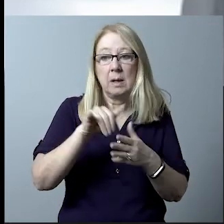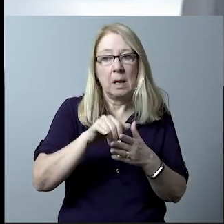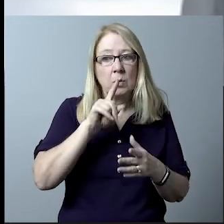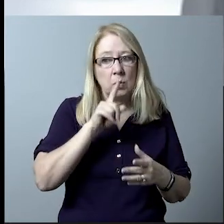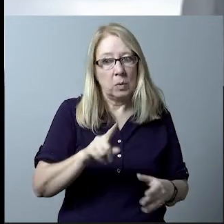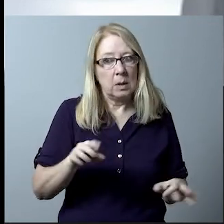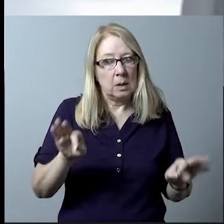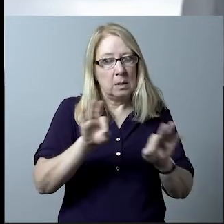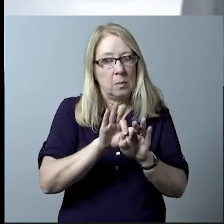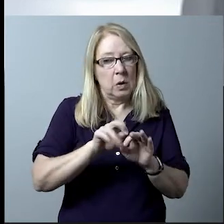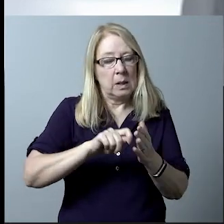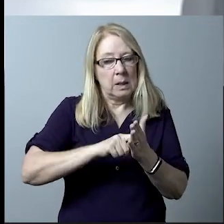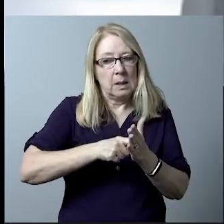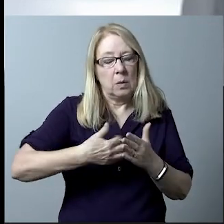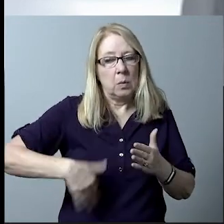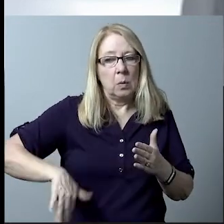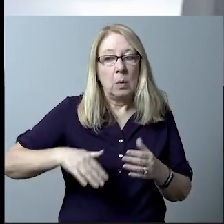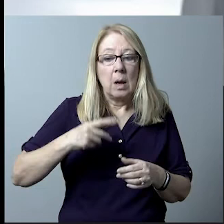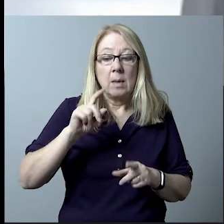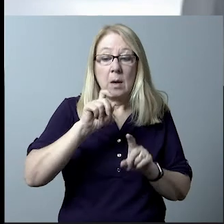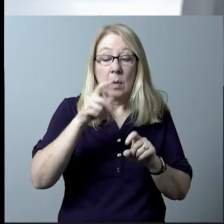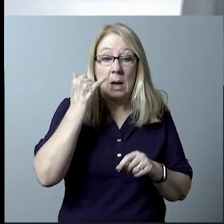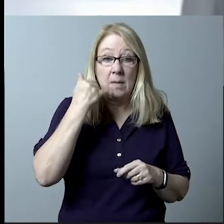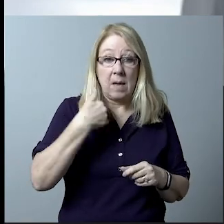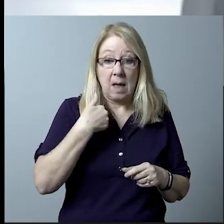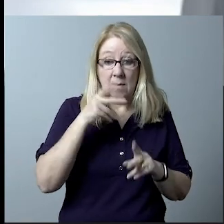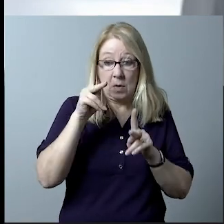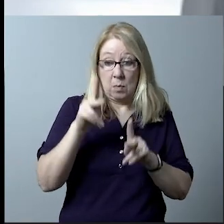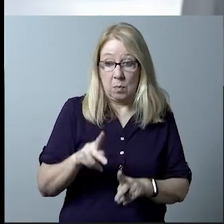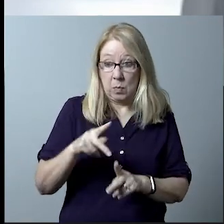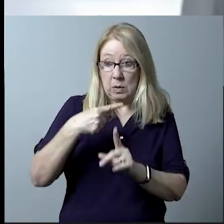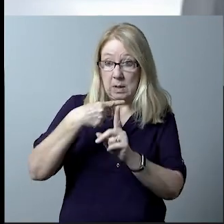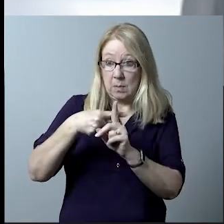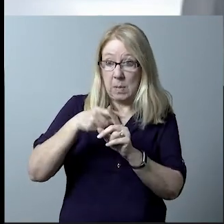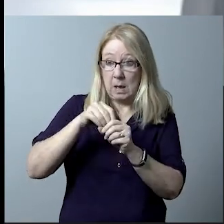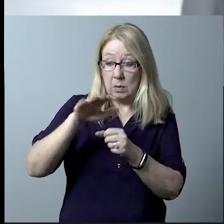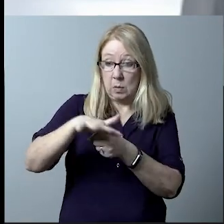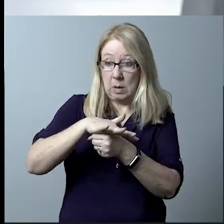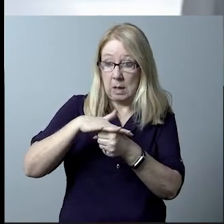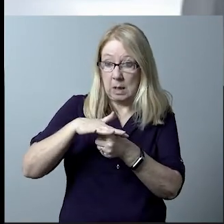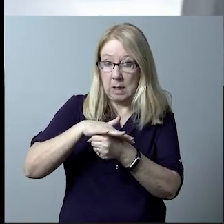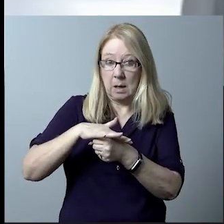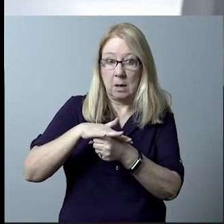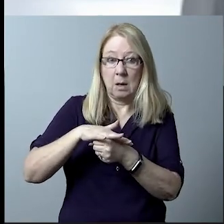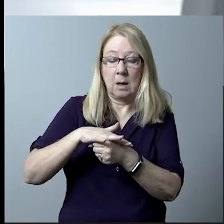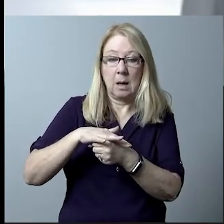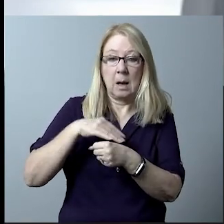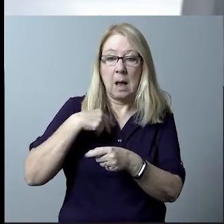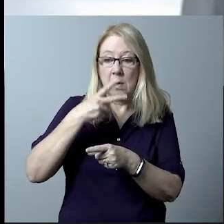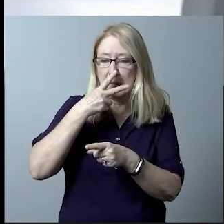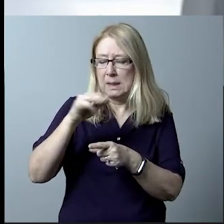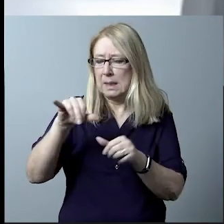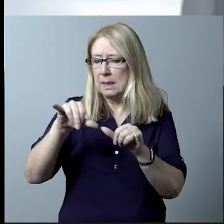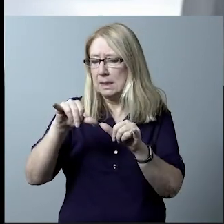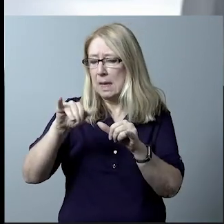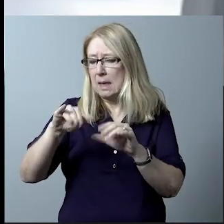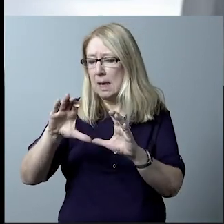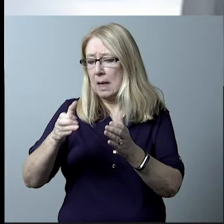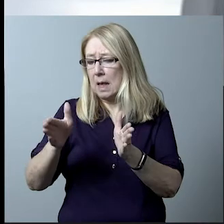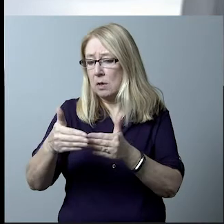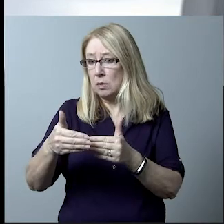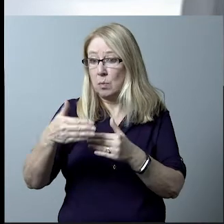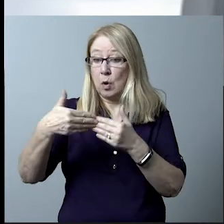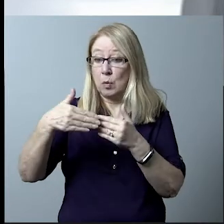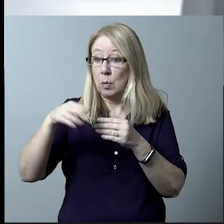tell you that is key. The questions I will also ask you, if you have somebody who's positive in your vicinity, I'm going to look at the size